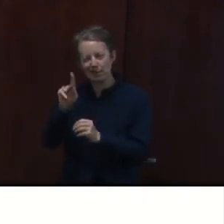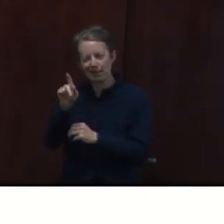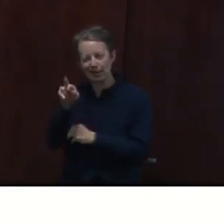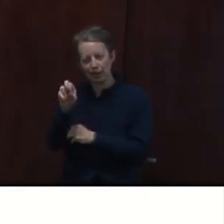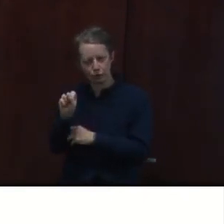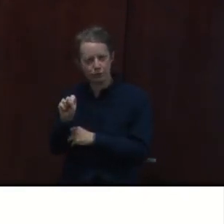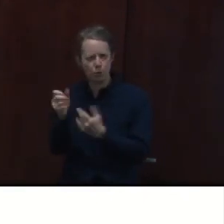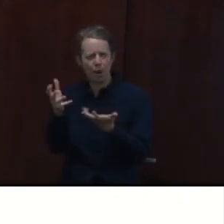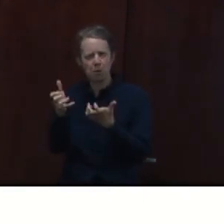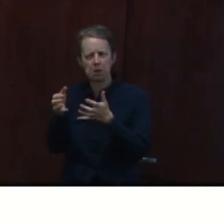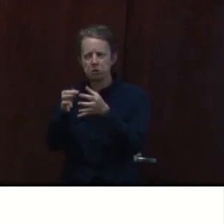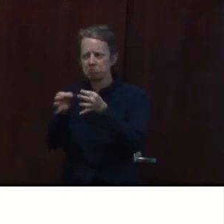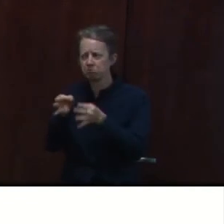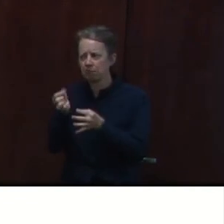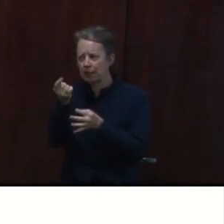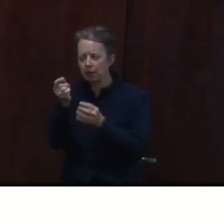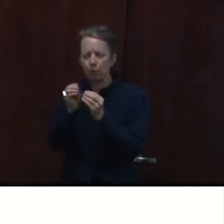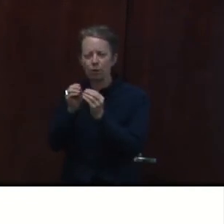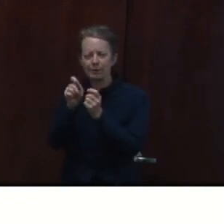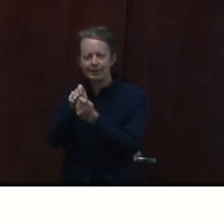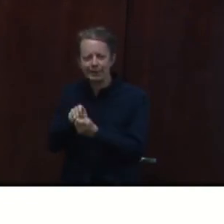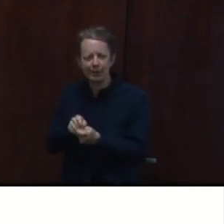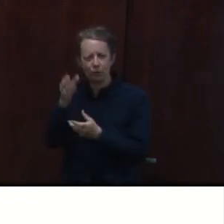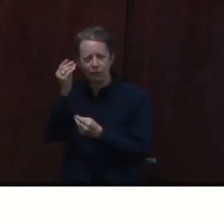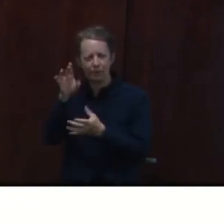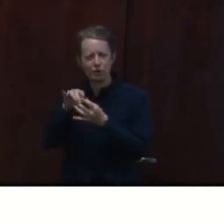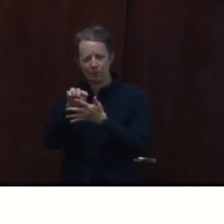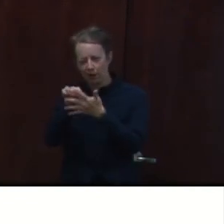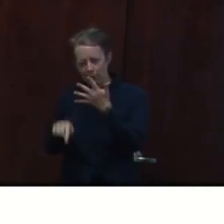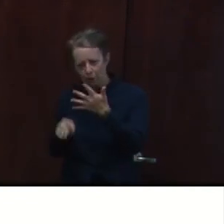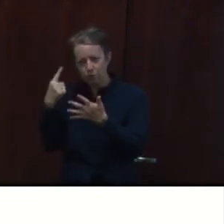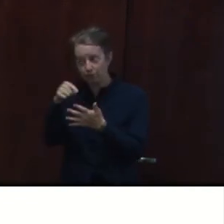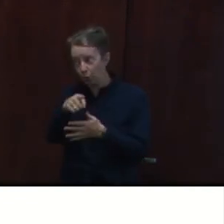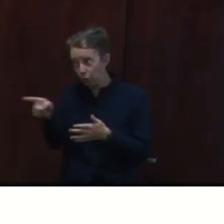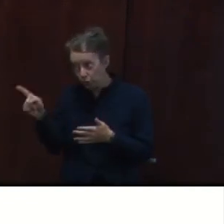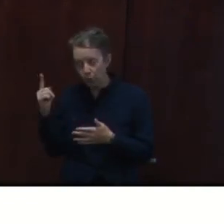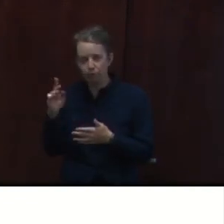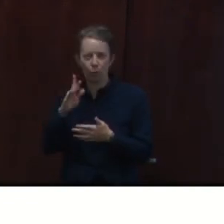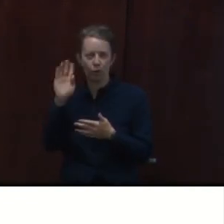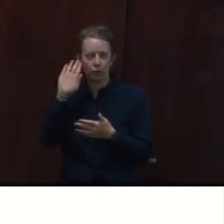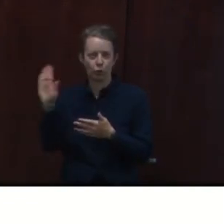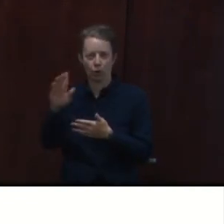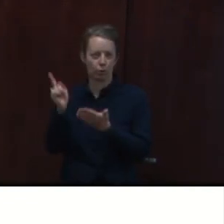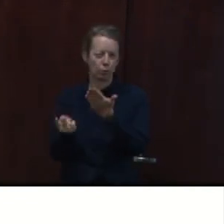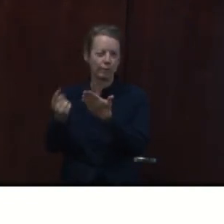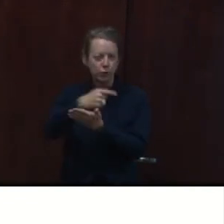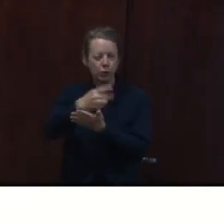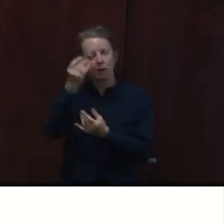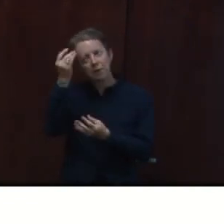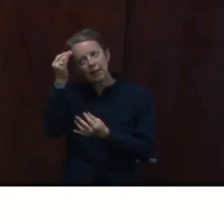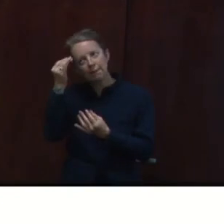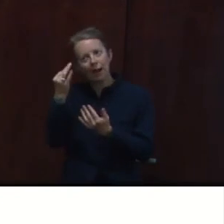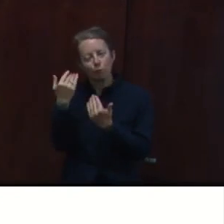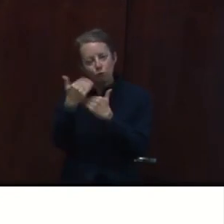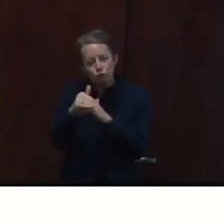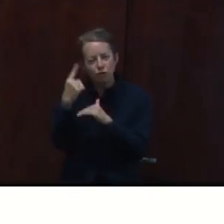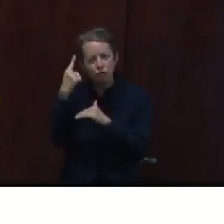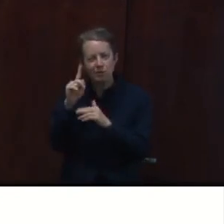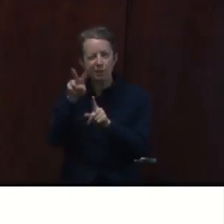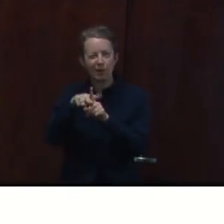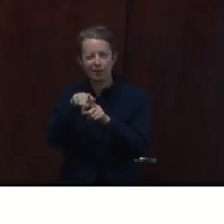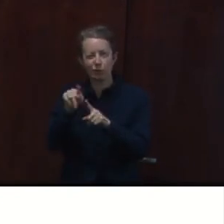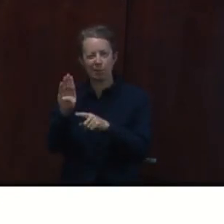more detailed information about those as a board, as you review and reflect on the restrictions.